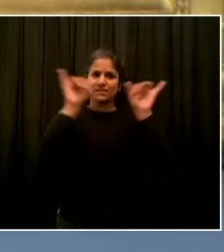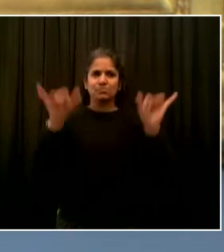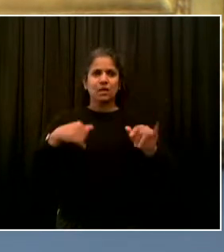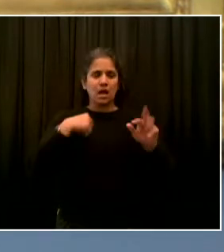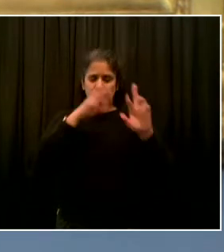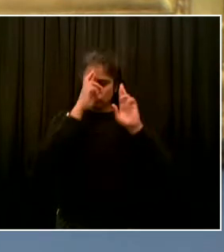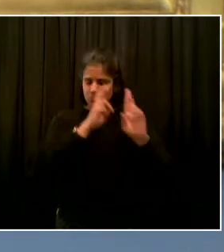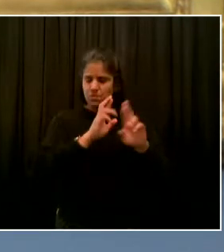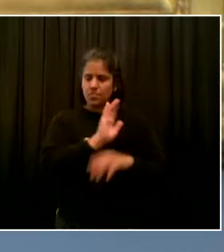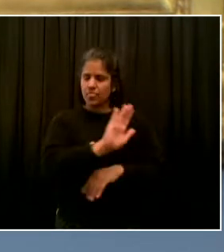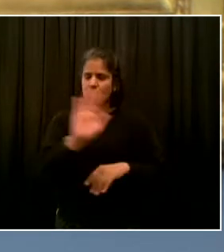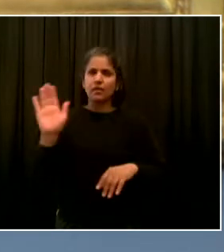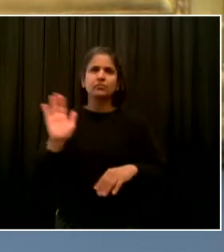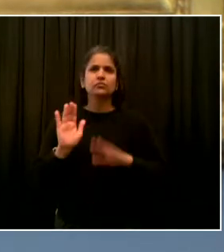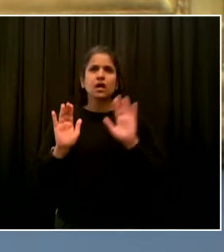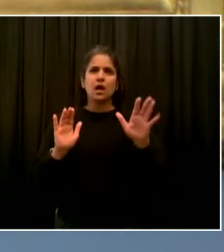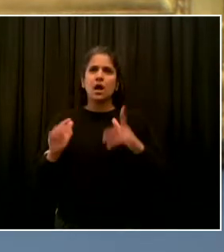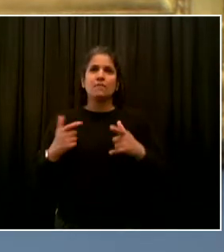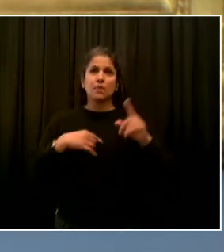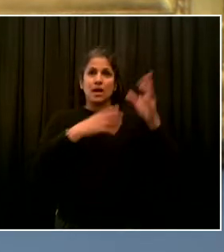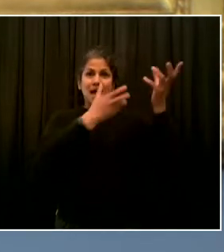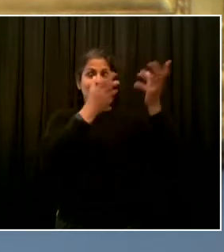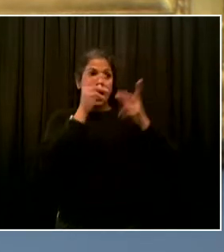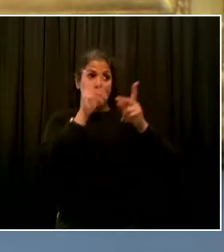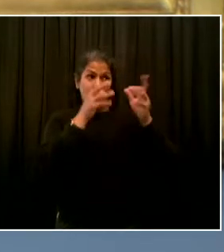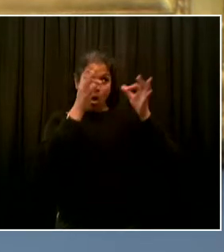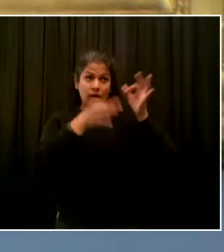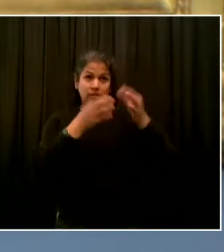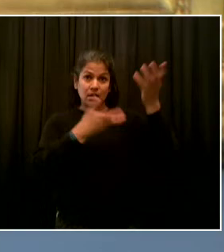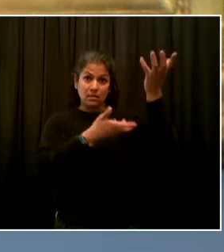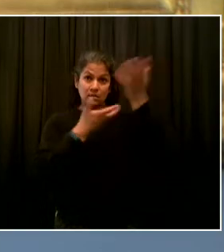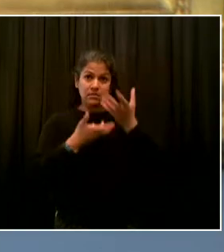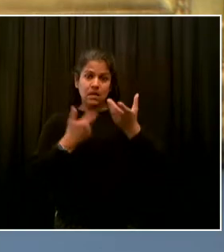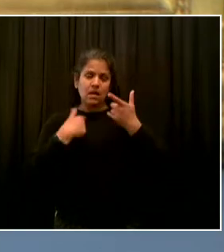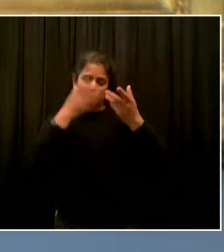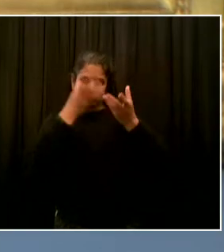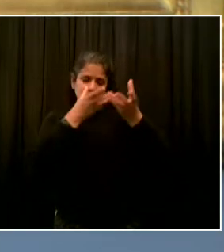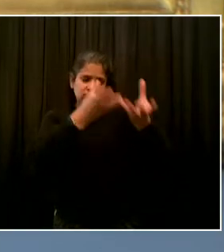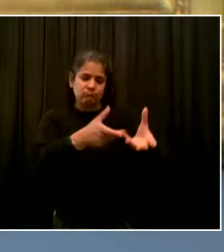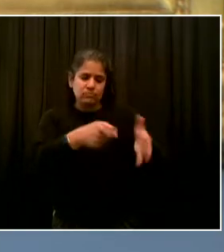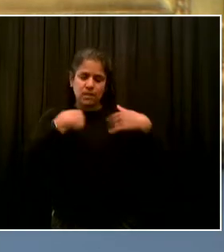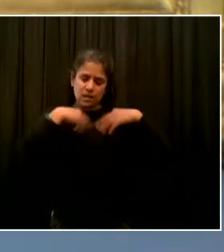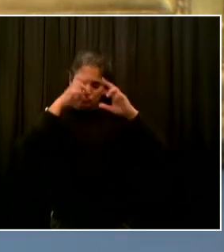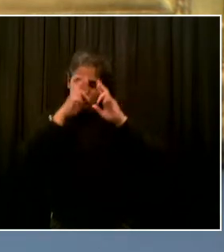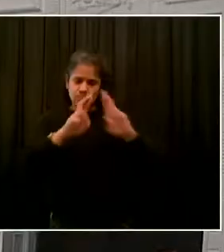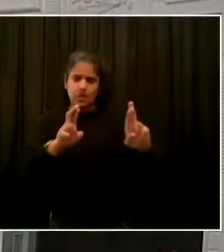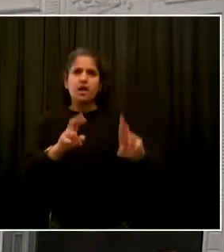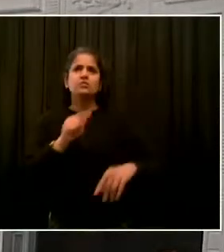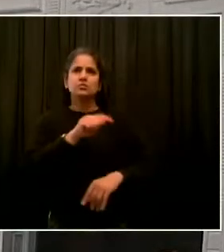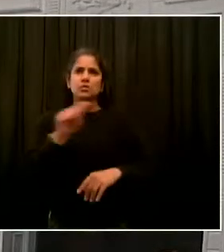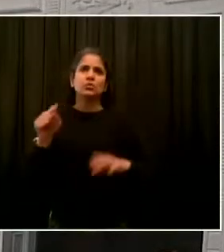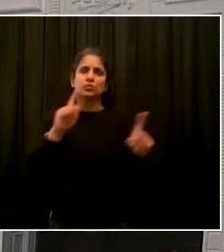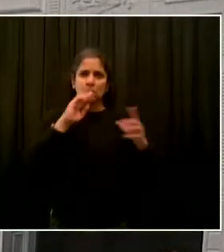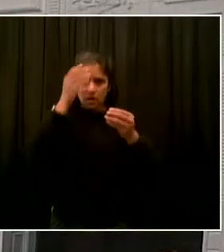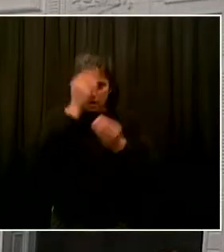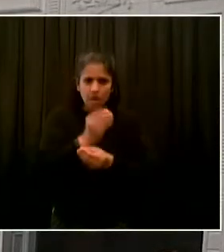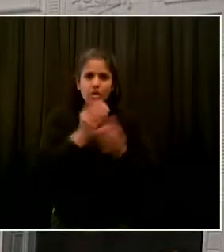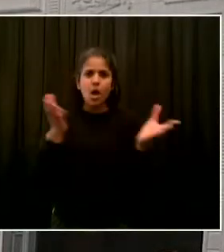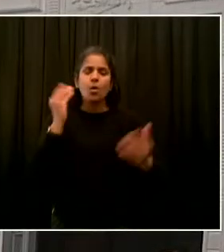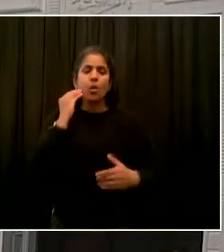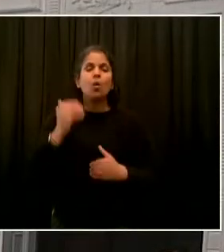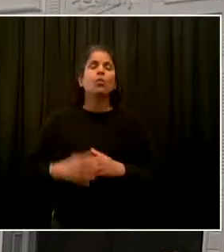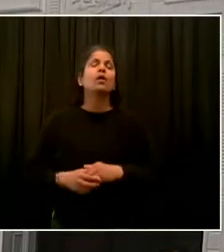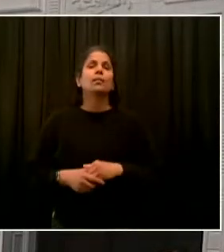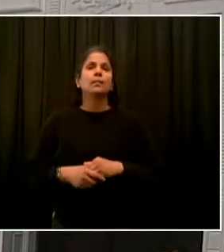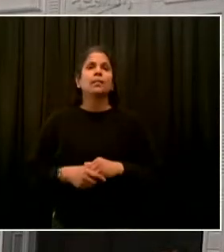comes out of the court system because we believe in following the laws. But as soon as we know, we will share it. Michelle? Mayor, why just